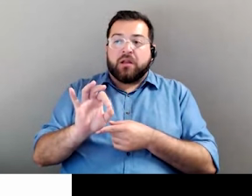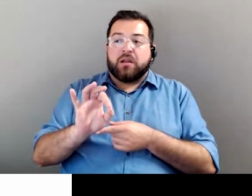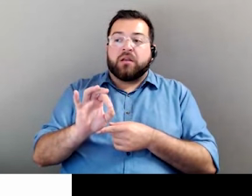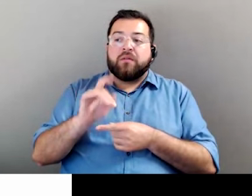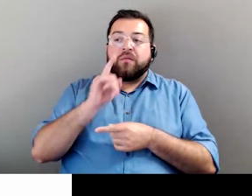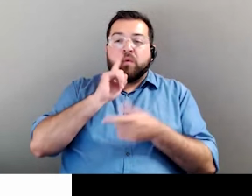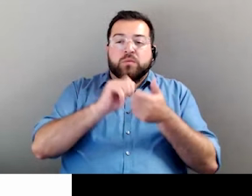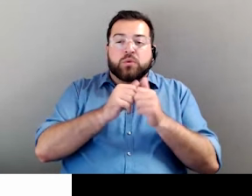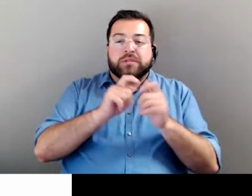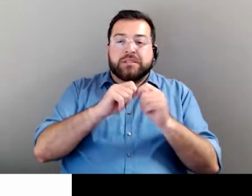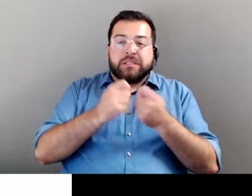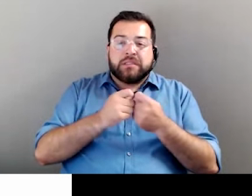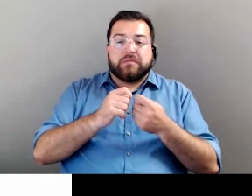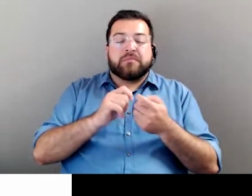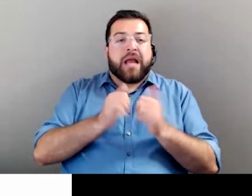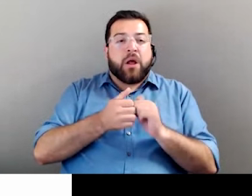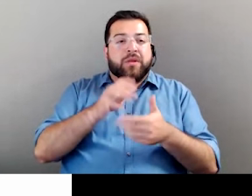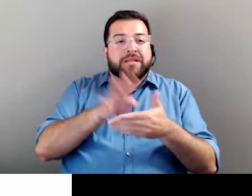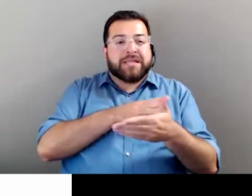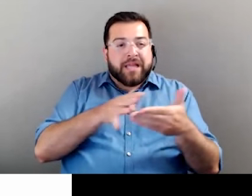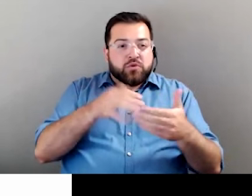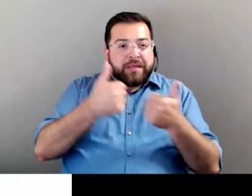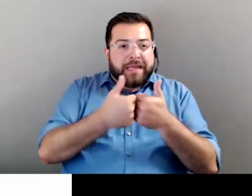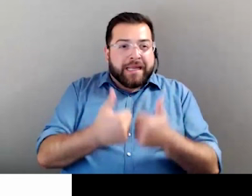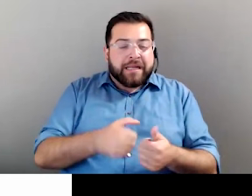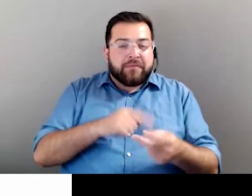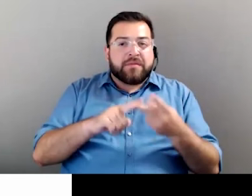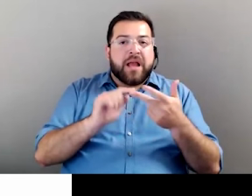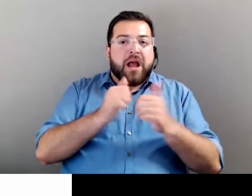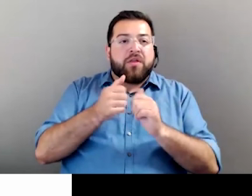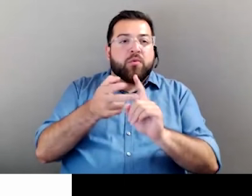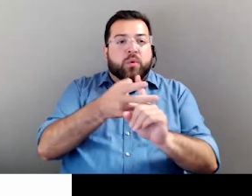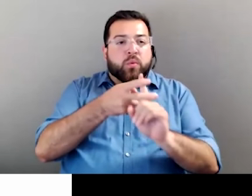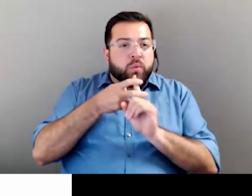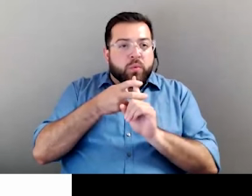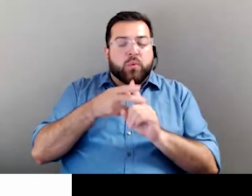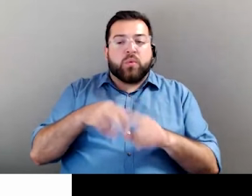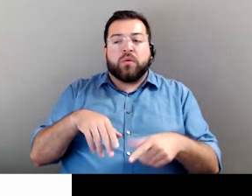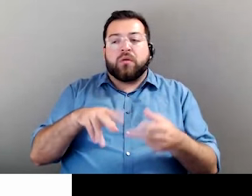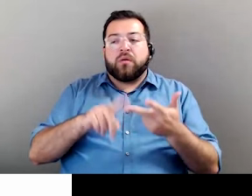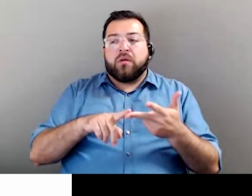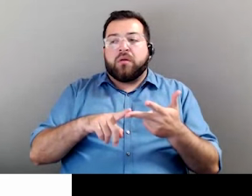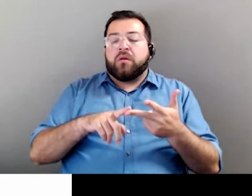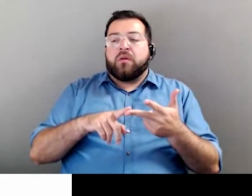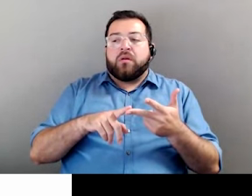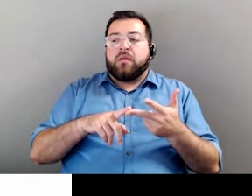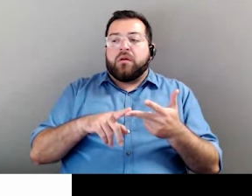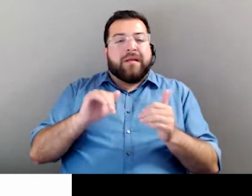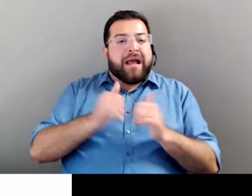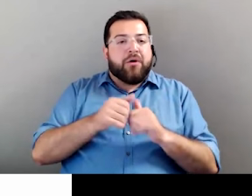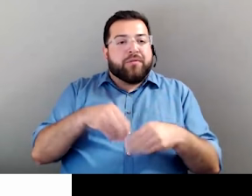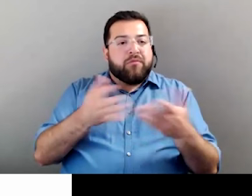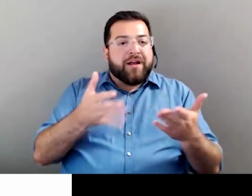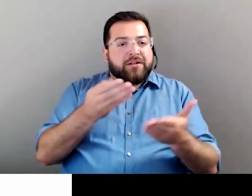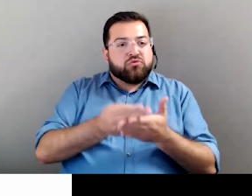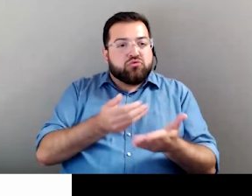schedulings, how they're recruited, how scholarships are given out, and like the supplies and equipment is also given to each team as well